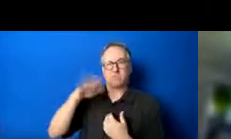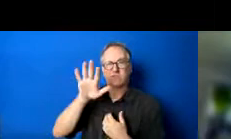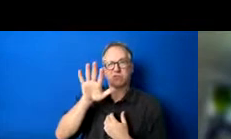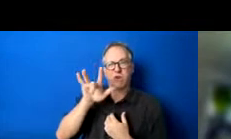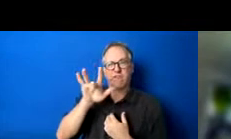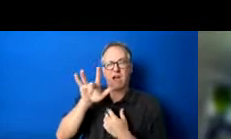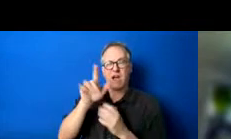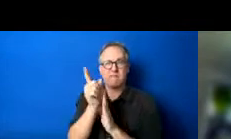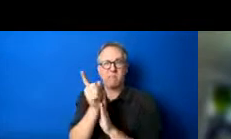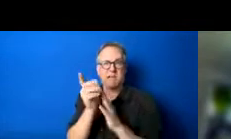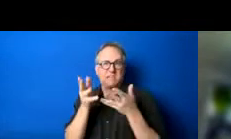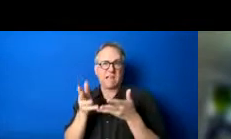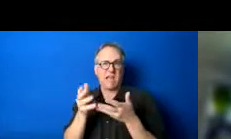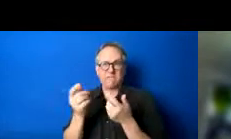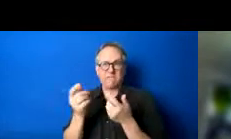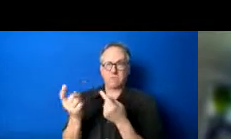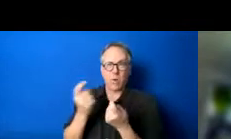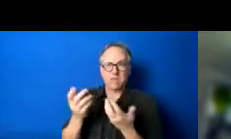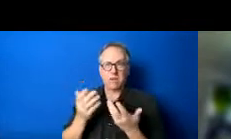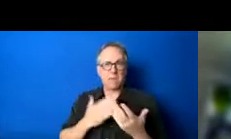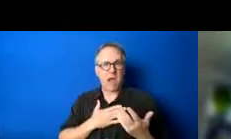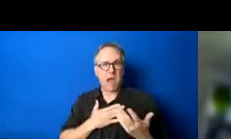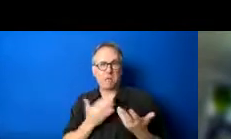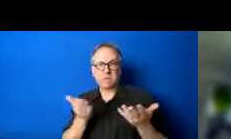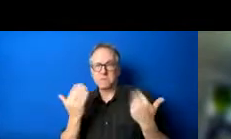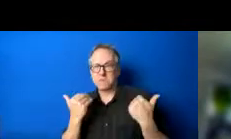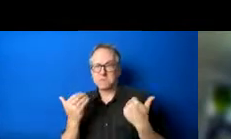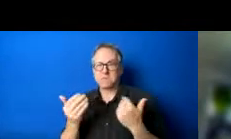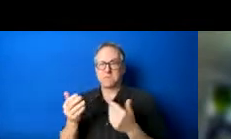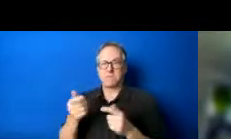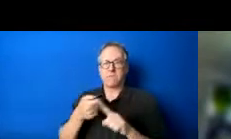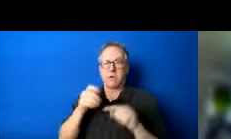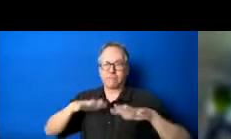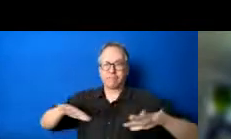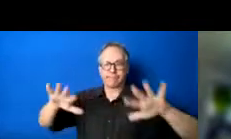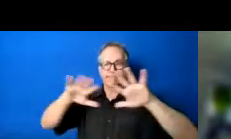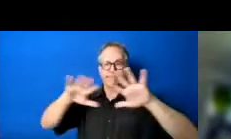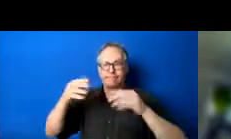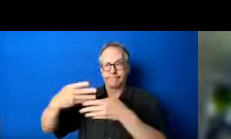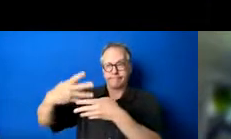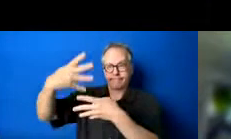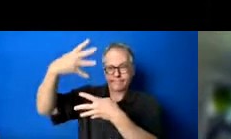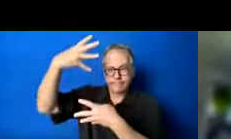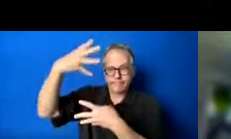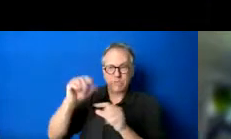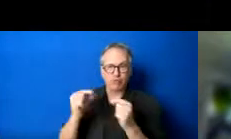questions. So I'm happy to take any questions from the group.